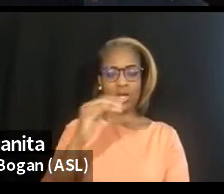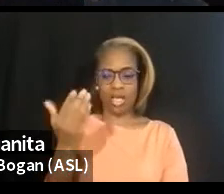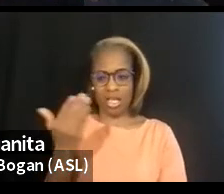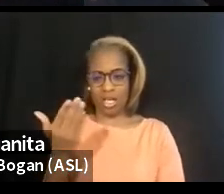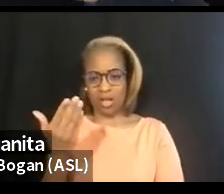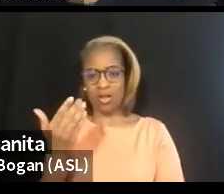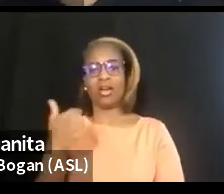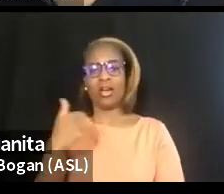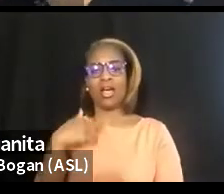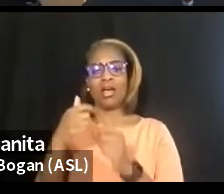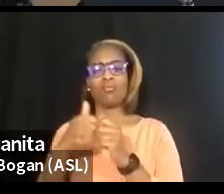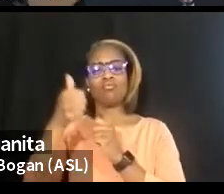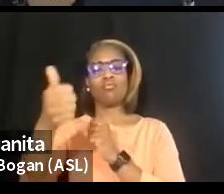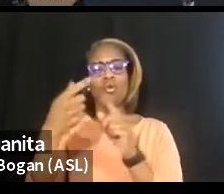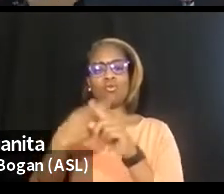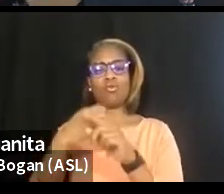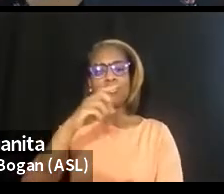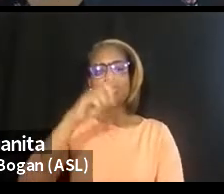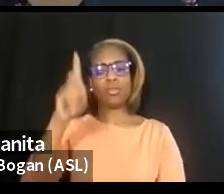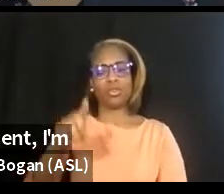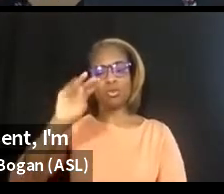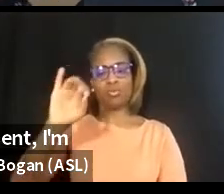I'm remotely from Detroit, Michigan.